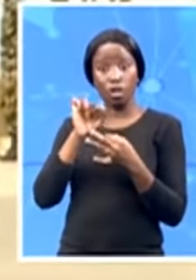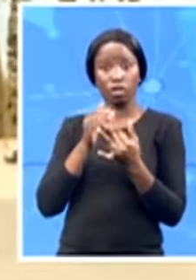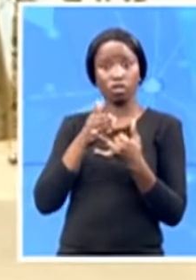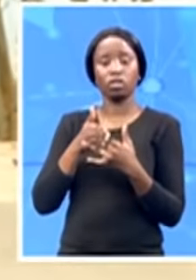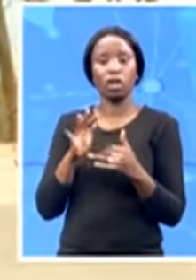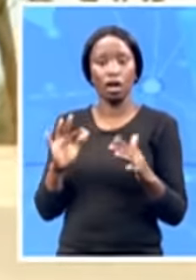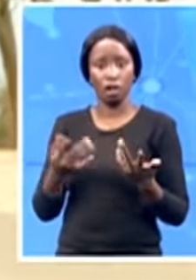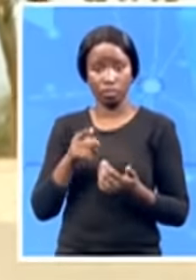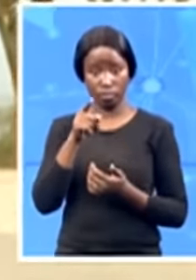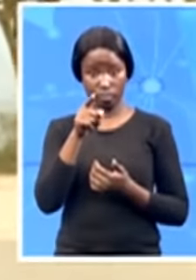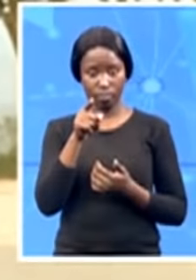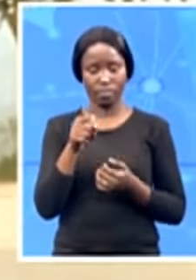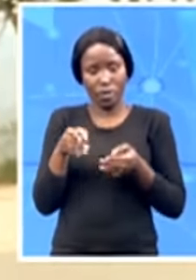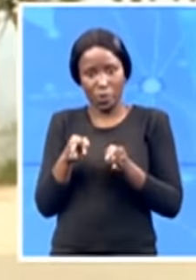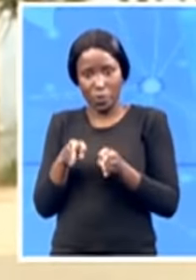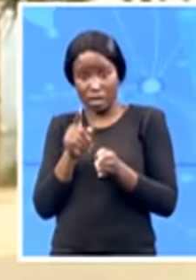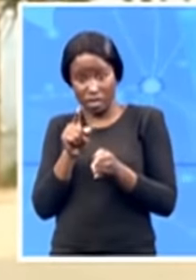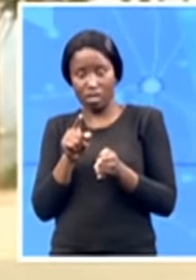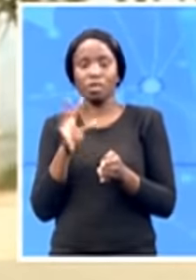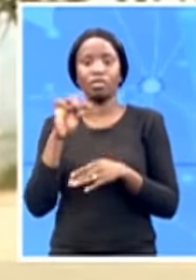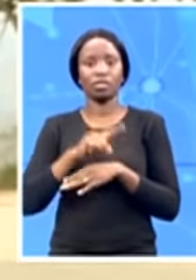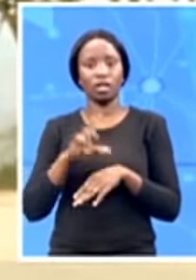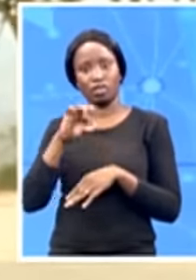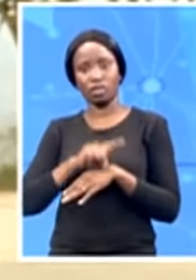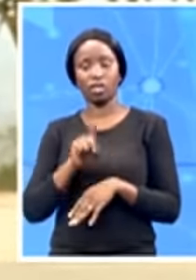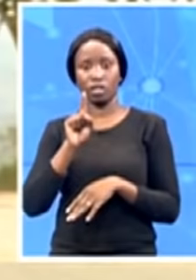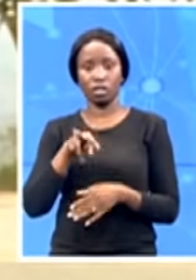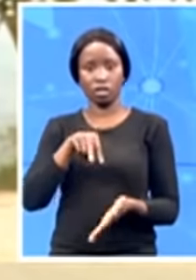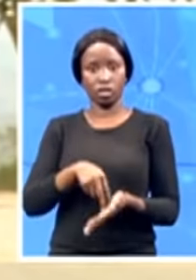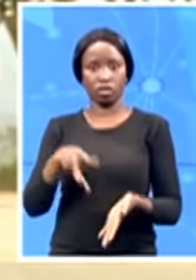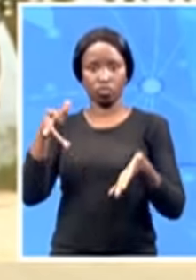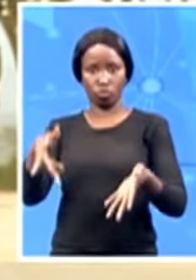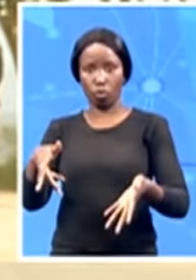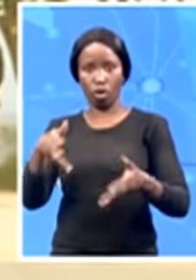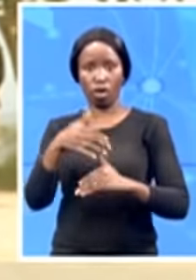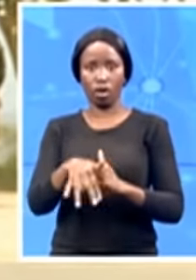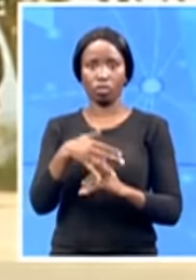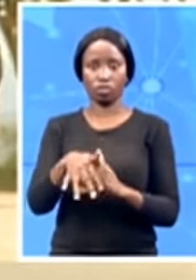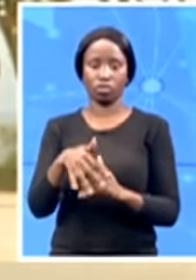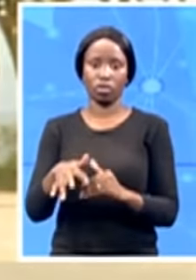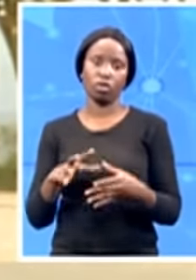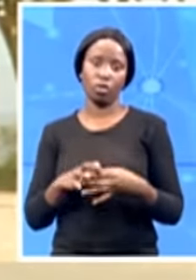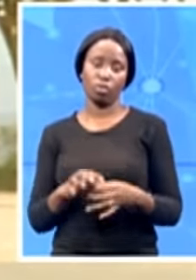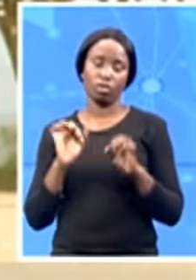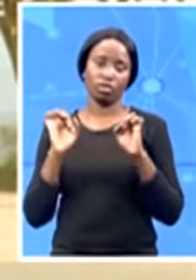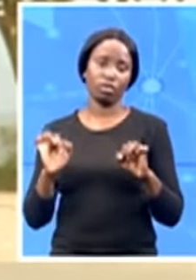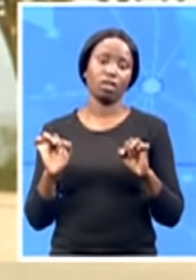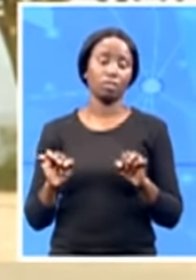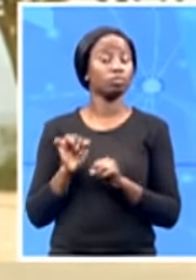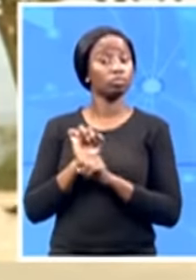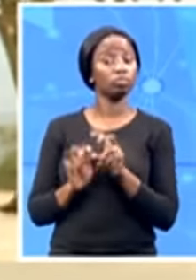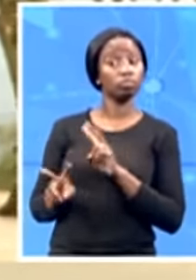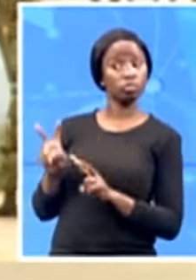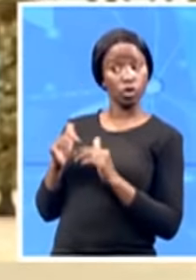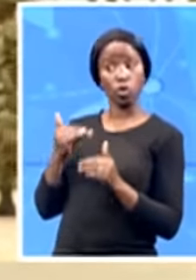single day they stand guard outside the home, monitoring who is going in. In fact, as the